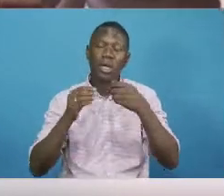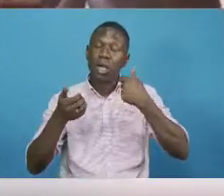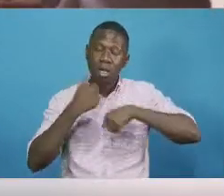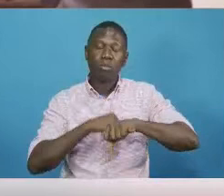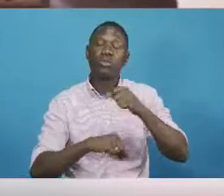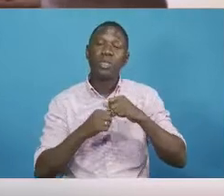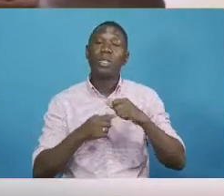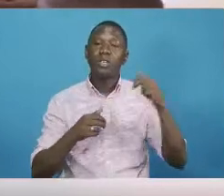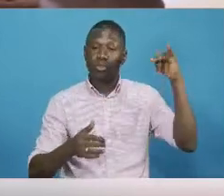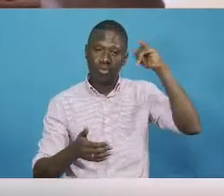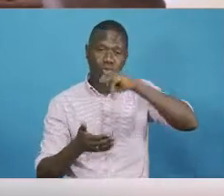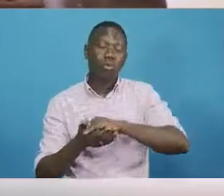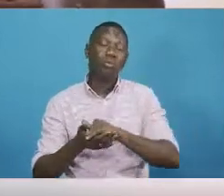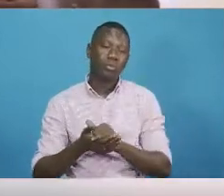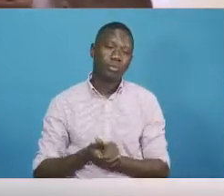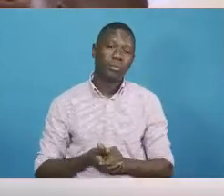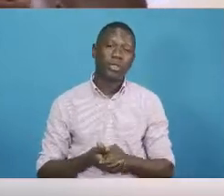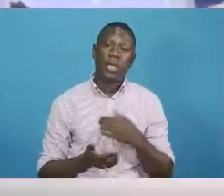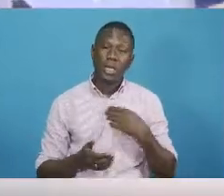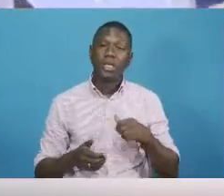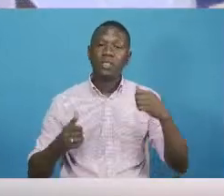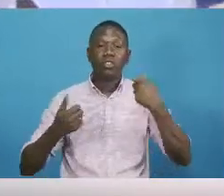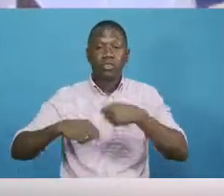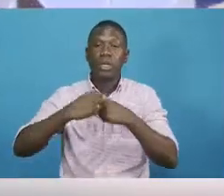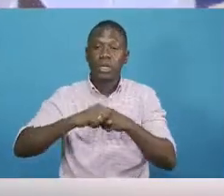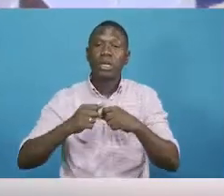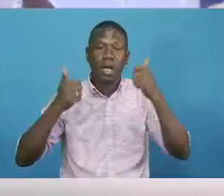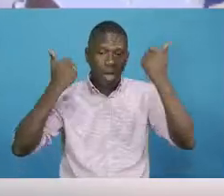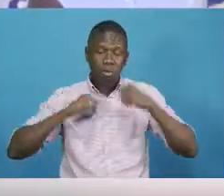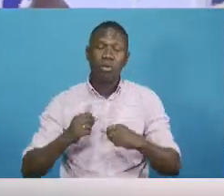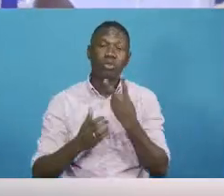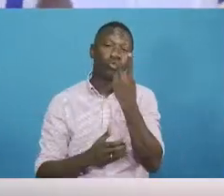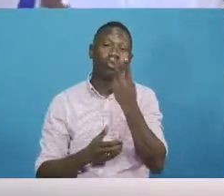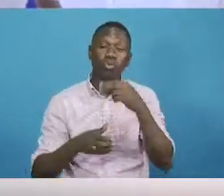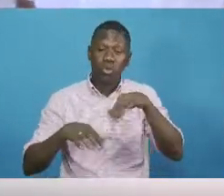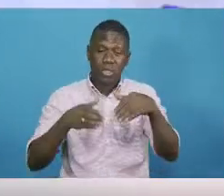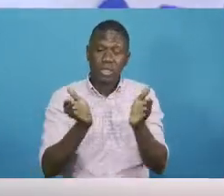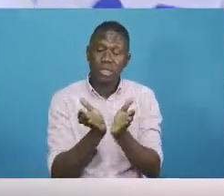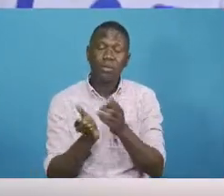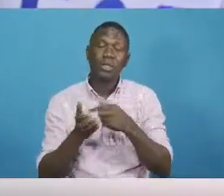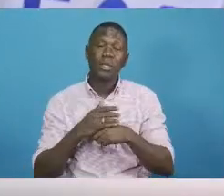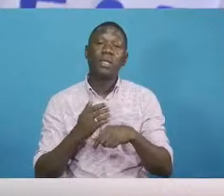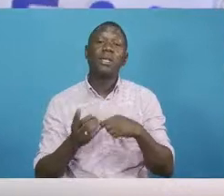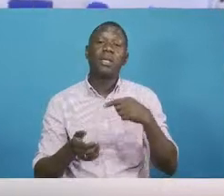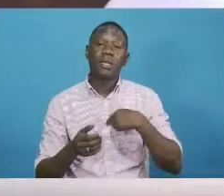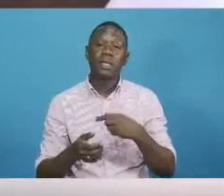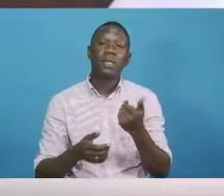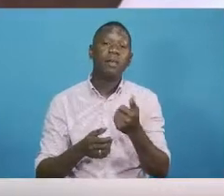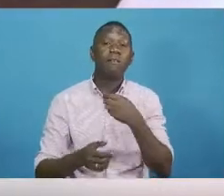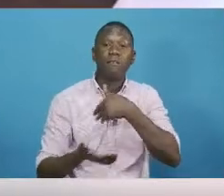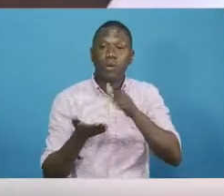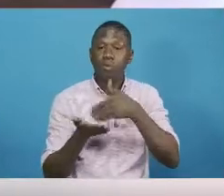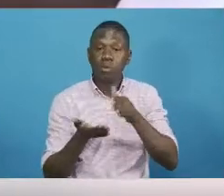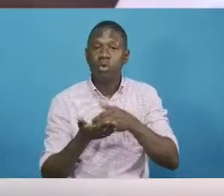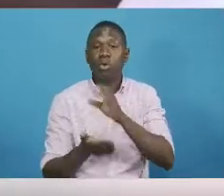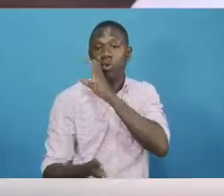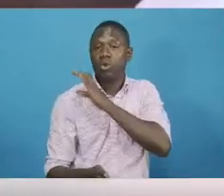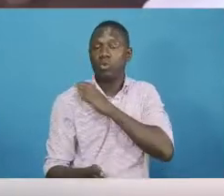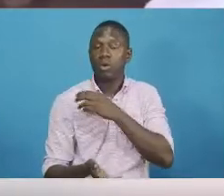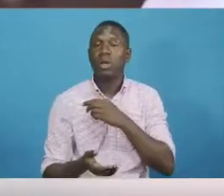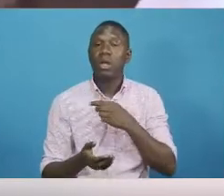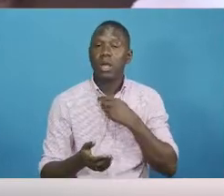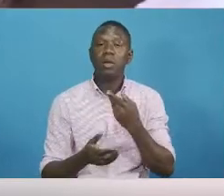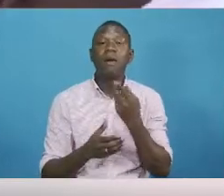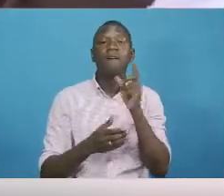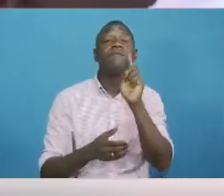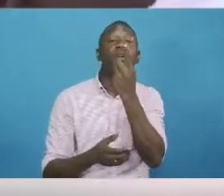The training was conducted in 2 batches earlier this year, in practical and theory. The football coaches were drawn from the 1st and 2nd